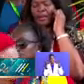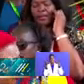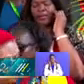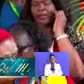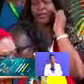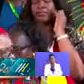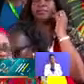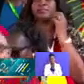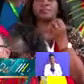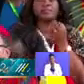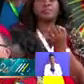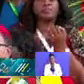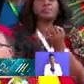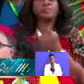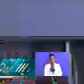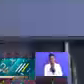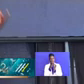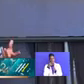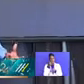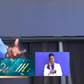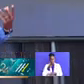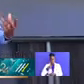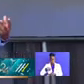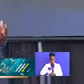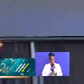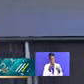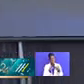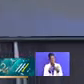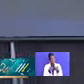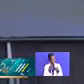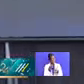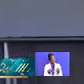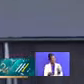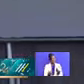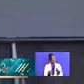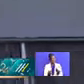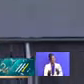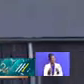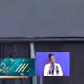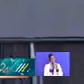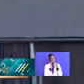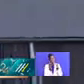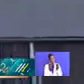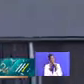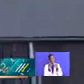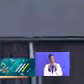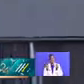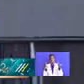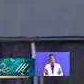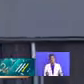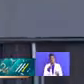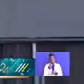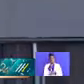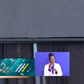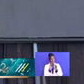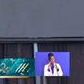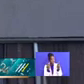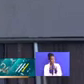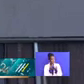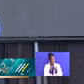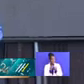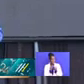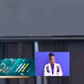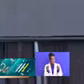hallelujah so so so we have what we call the Family altar so the family